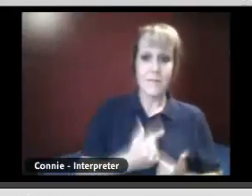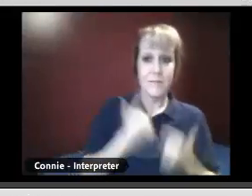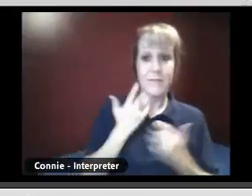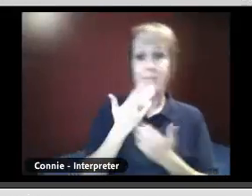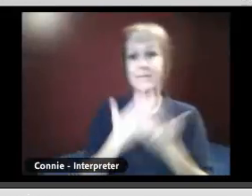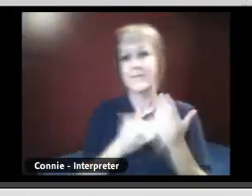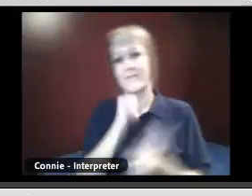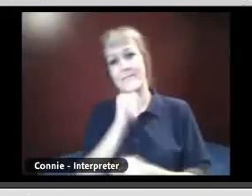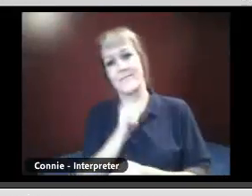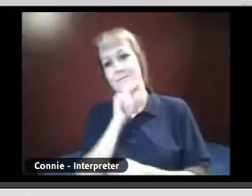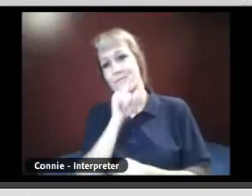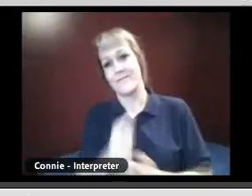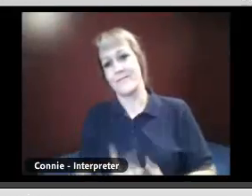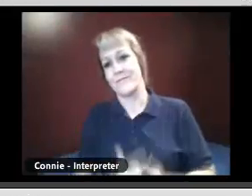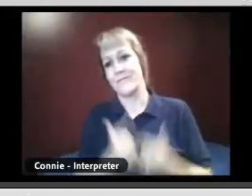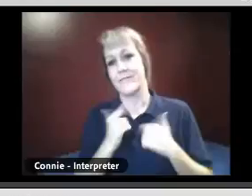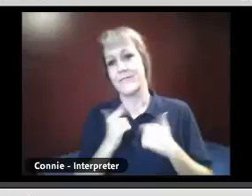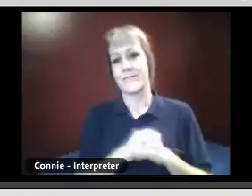realistic.